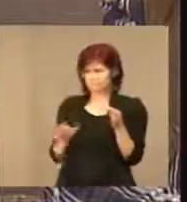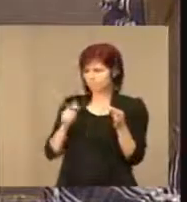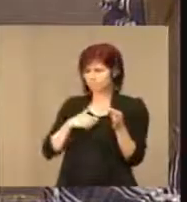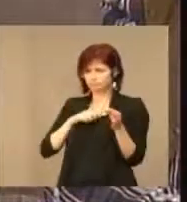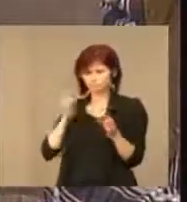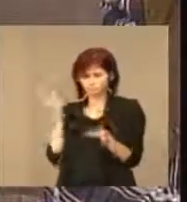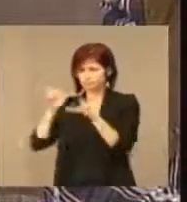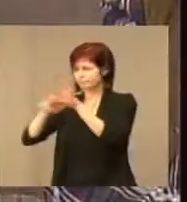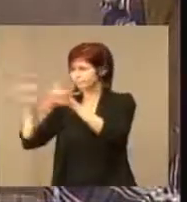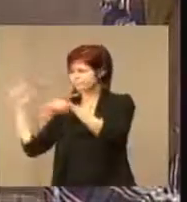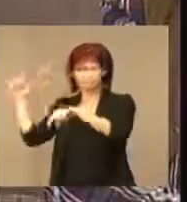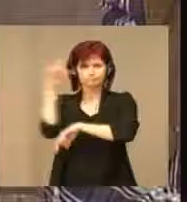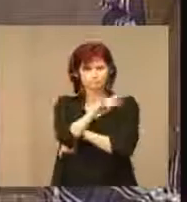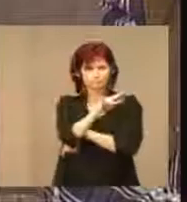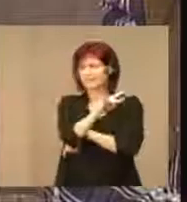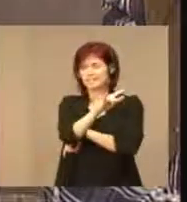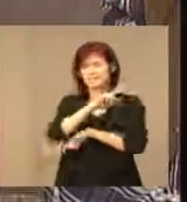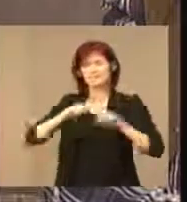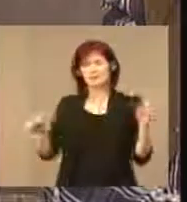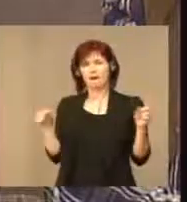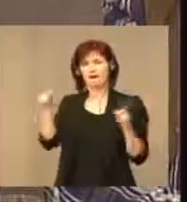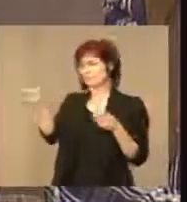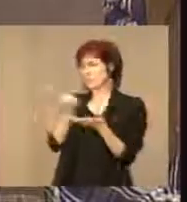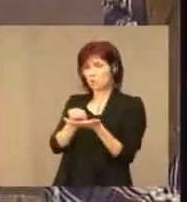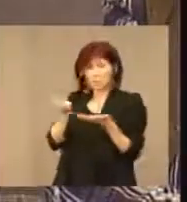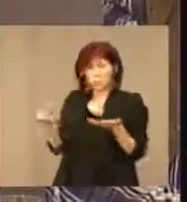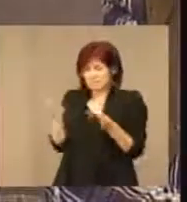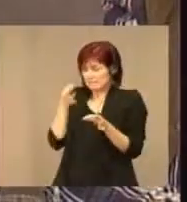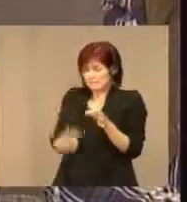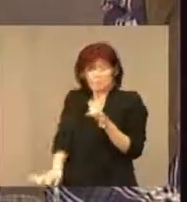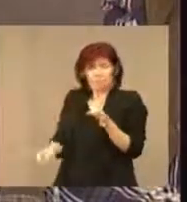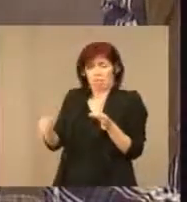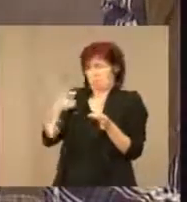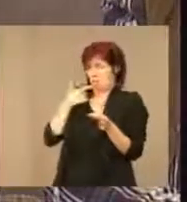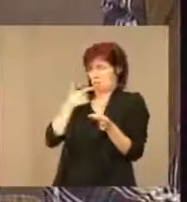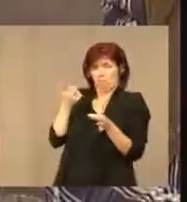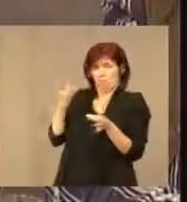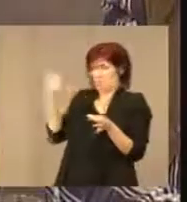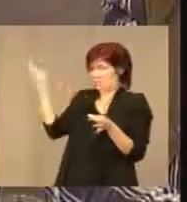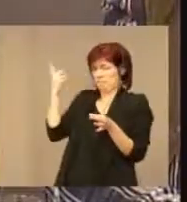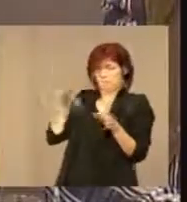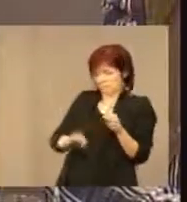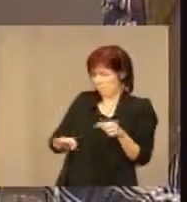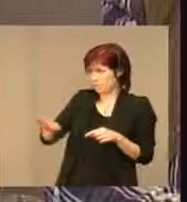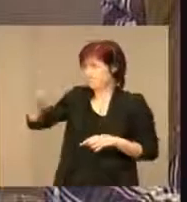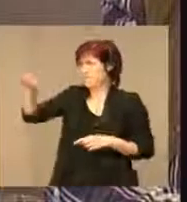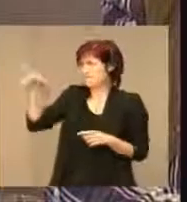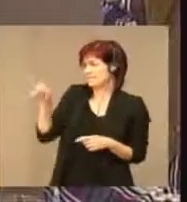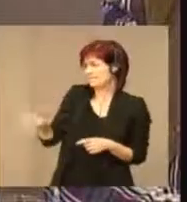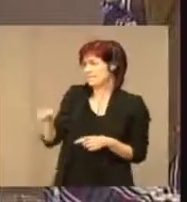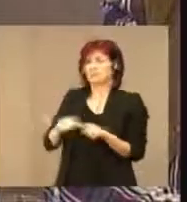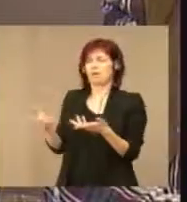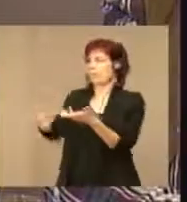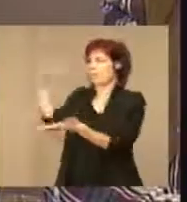make that trip, and there's a piece of equipment, a simple piece of equipment, missing from that community, missing from that